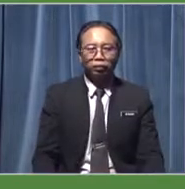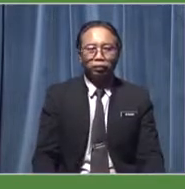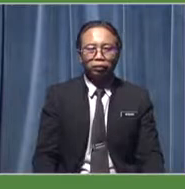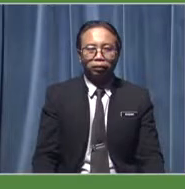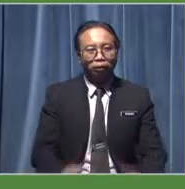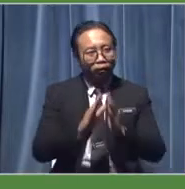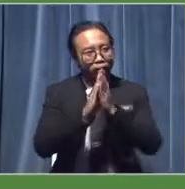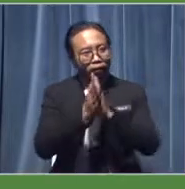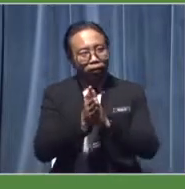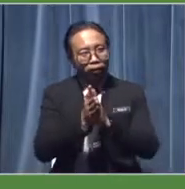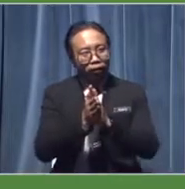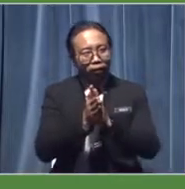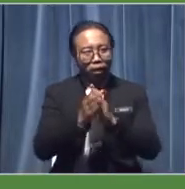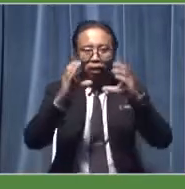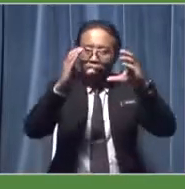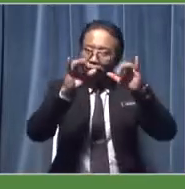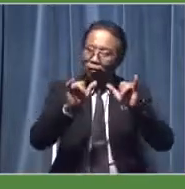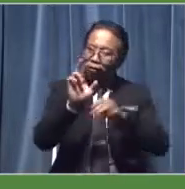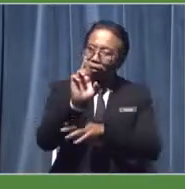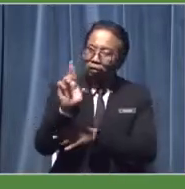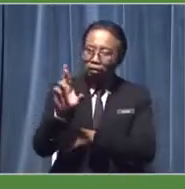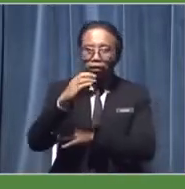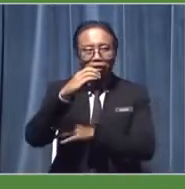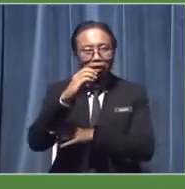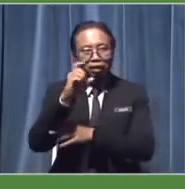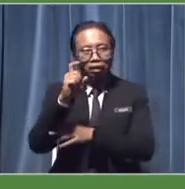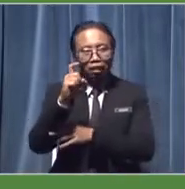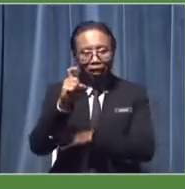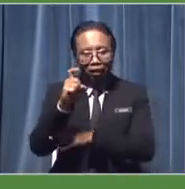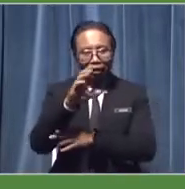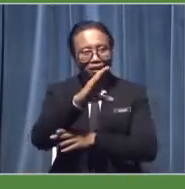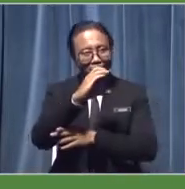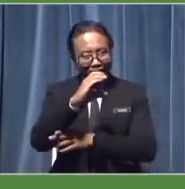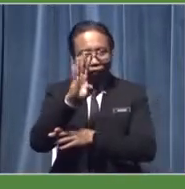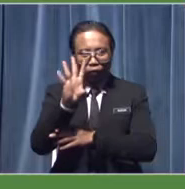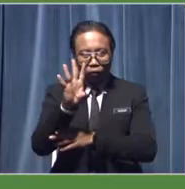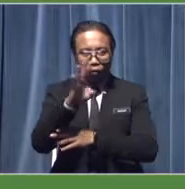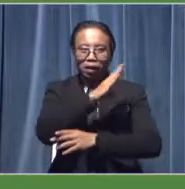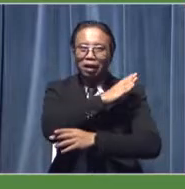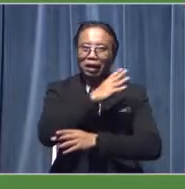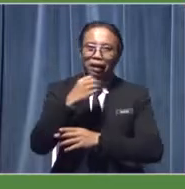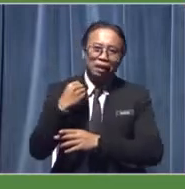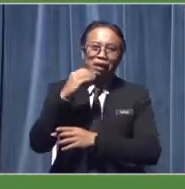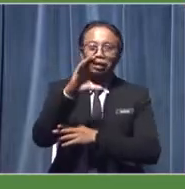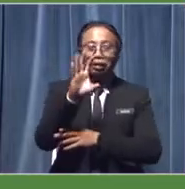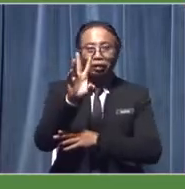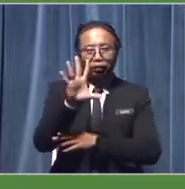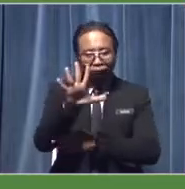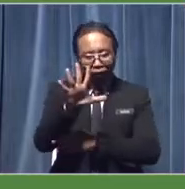Since capacitors Cx, C4, and